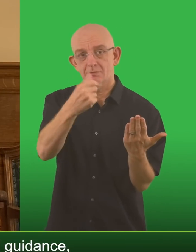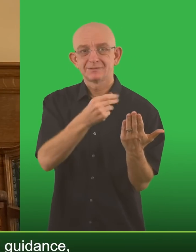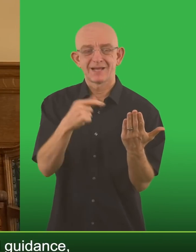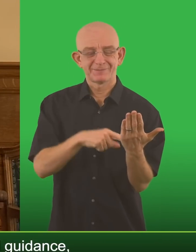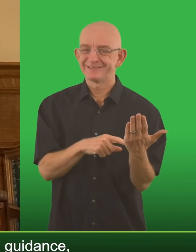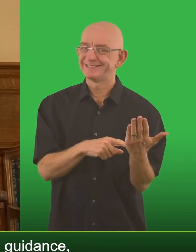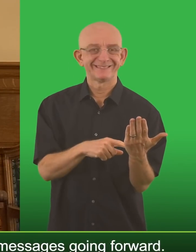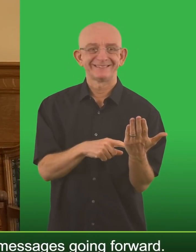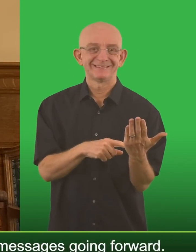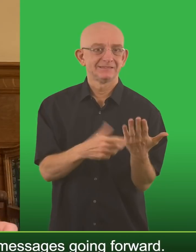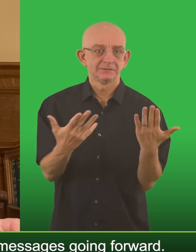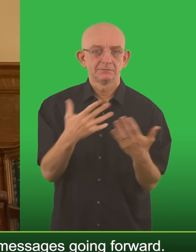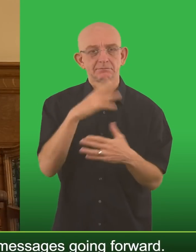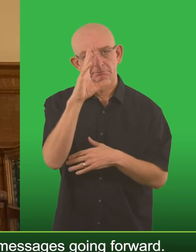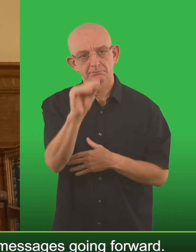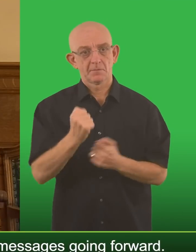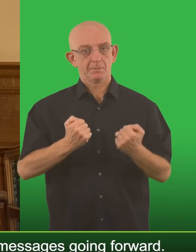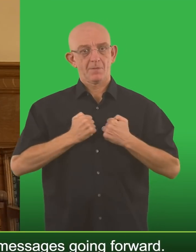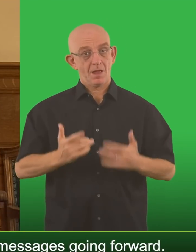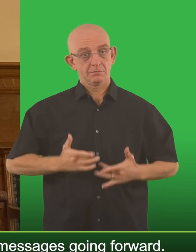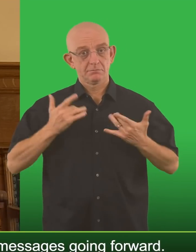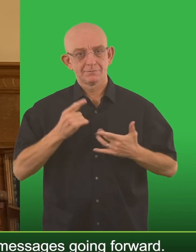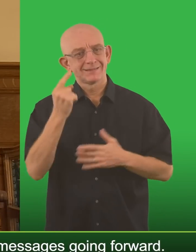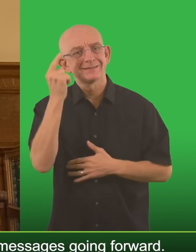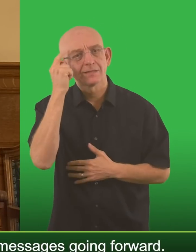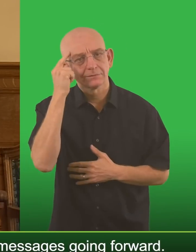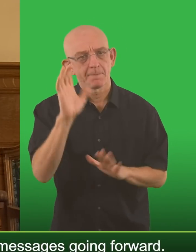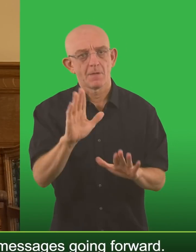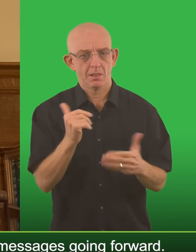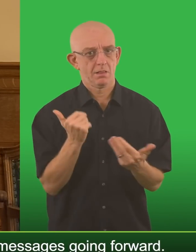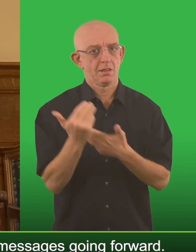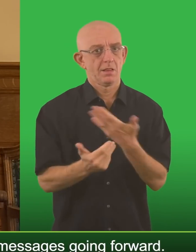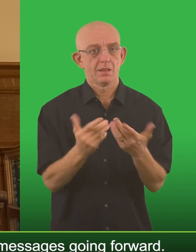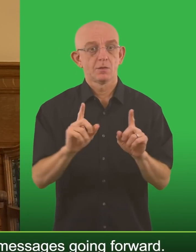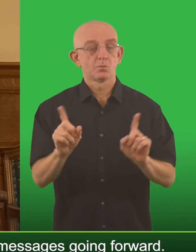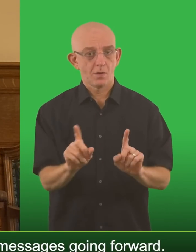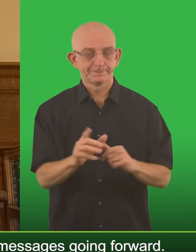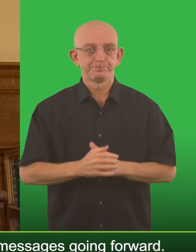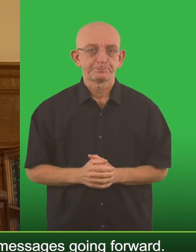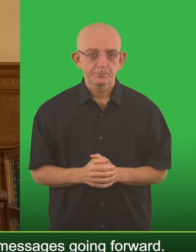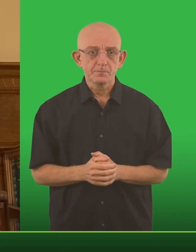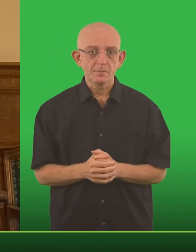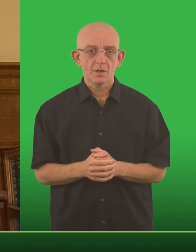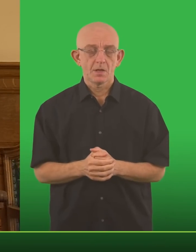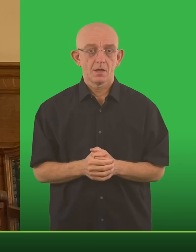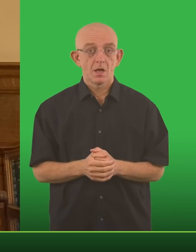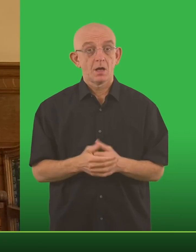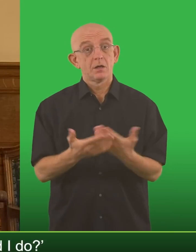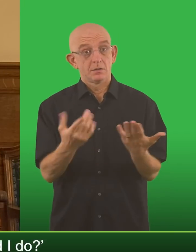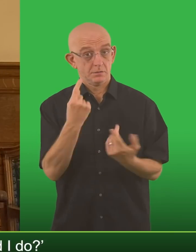not helpful in other parts. And I'll try and give you my take on sensible messages going forward.